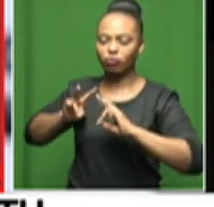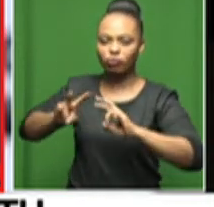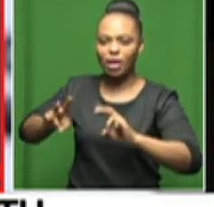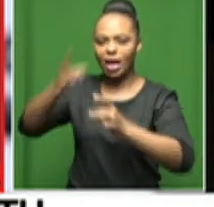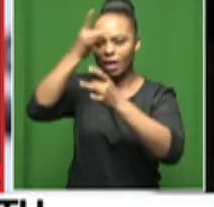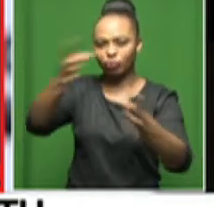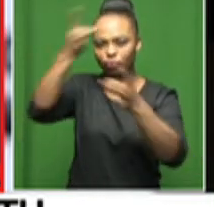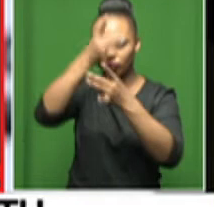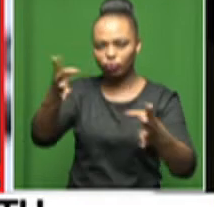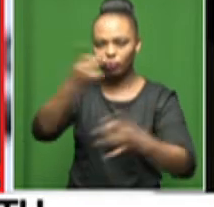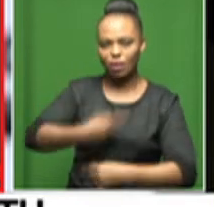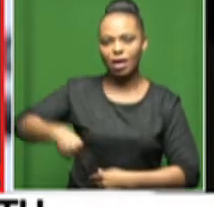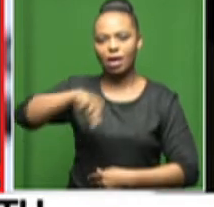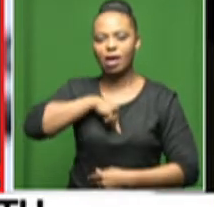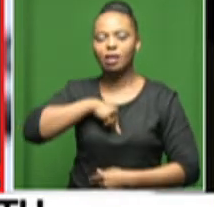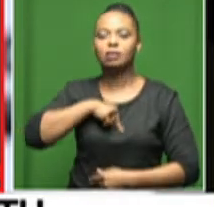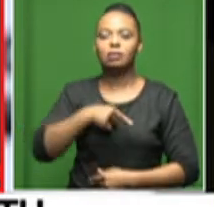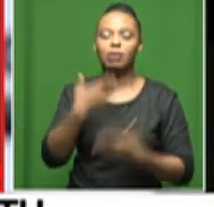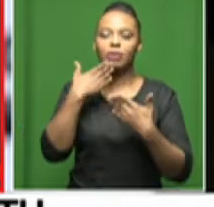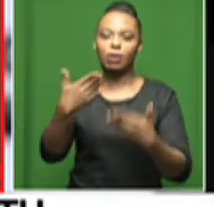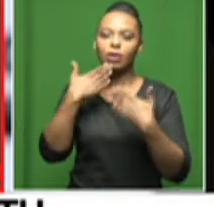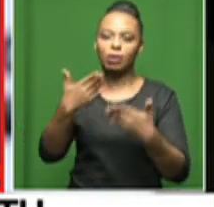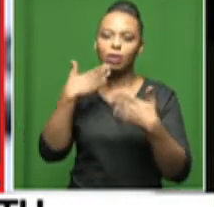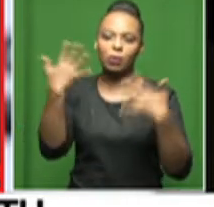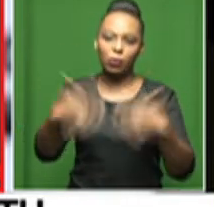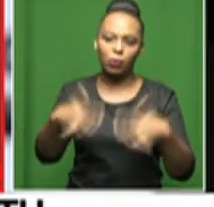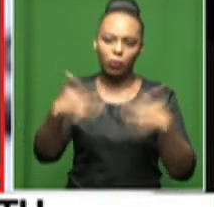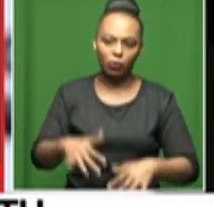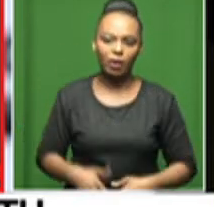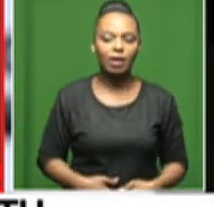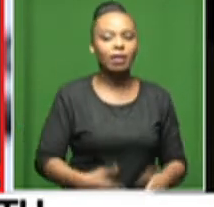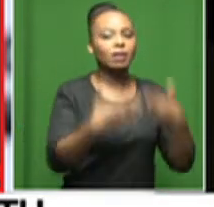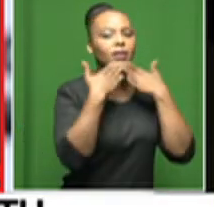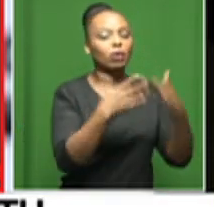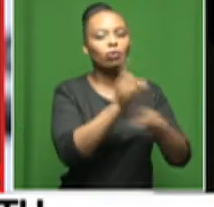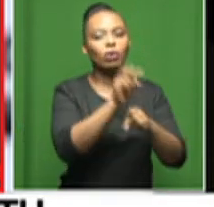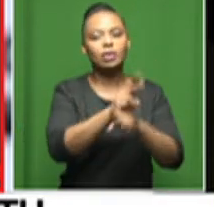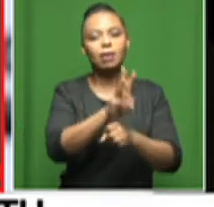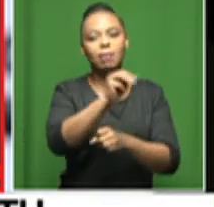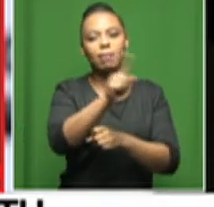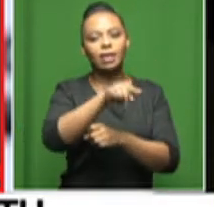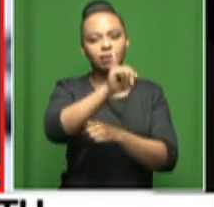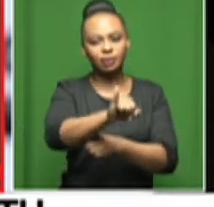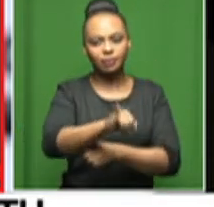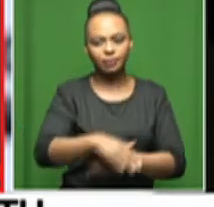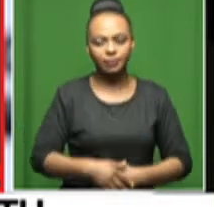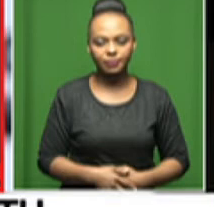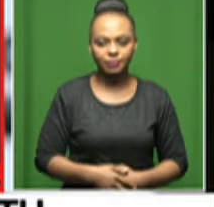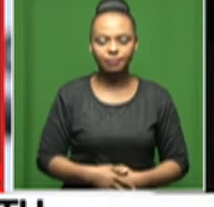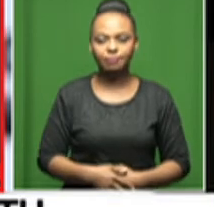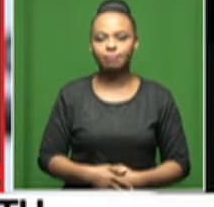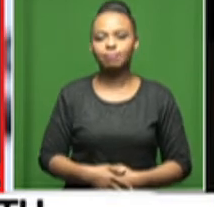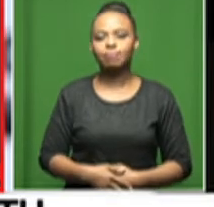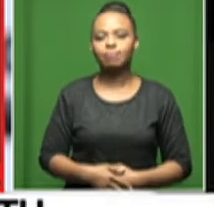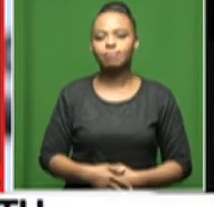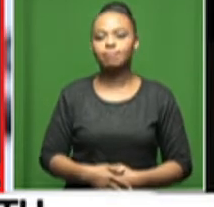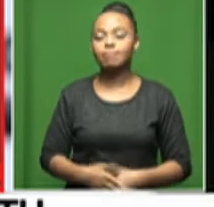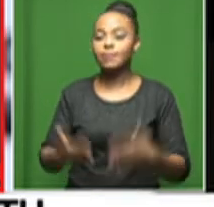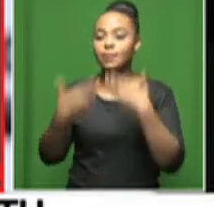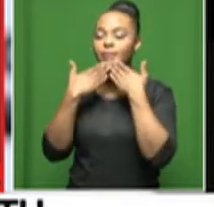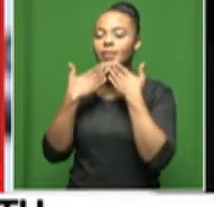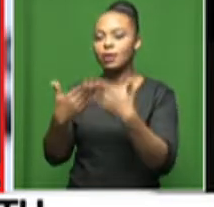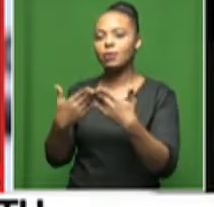the fore. And we're going to move on from there. Thank you. Hand over to Dr. Manzi. Please take your questions. Thank you. Thank you very much, Minister.